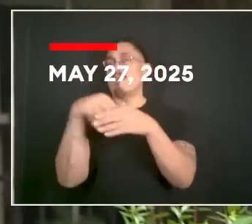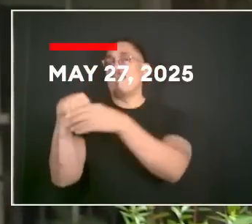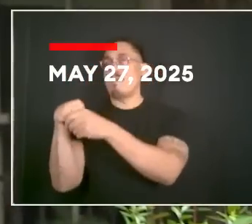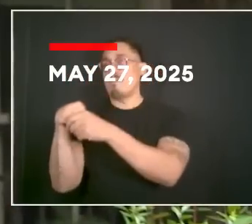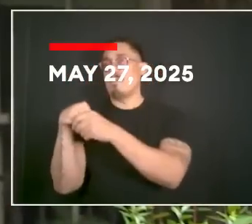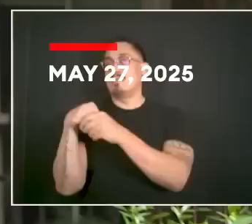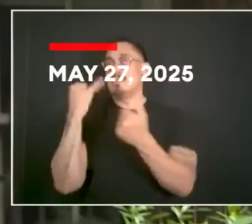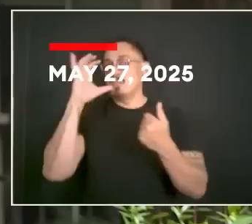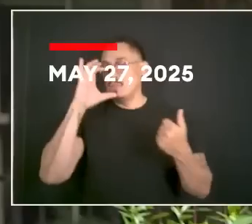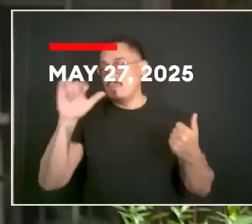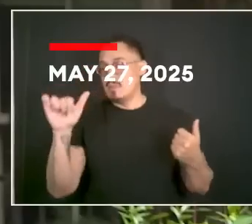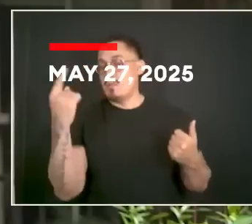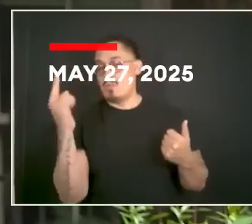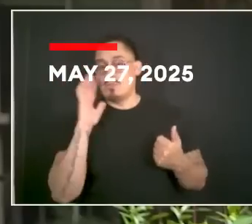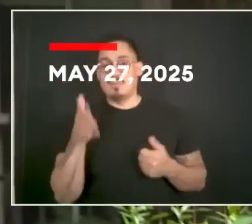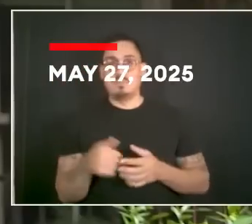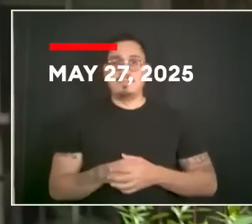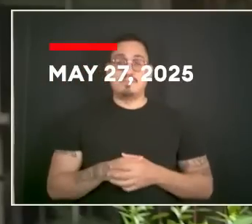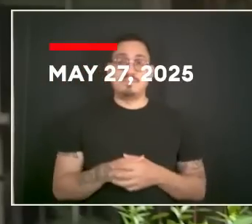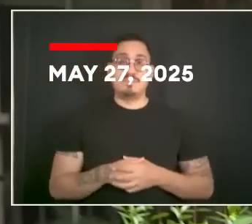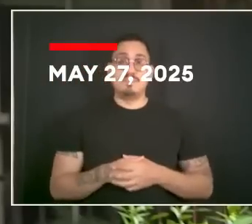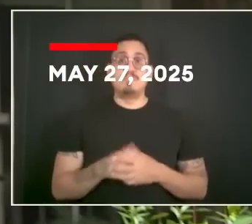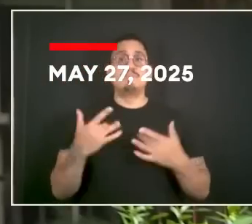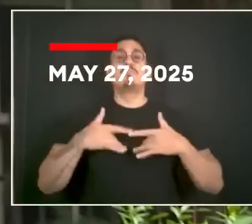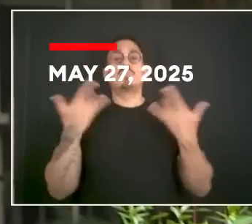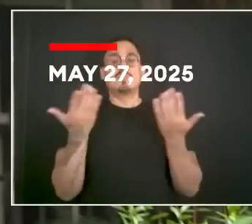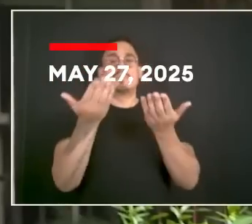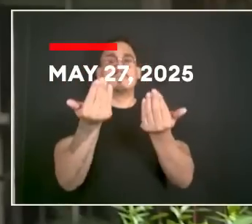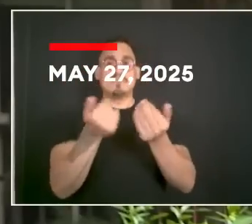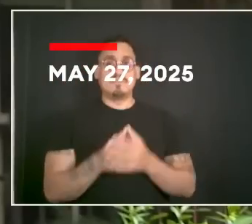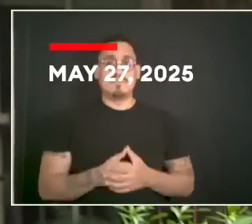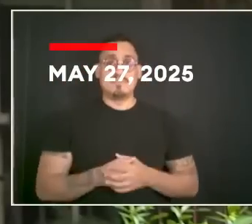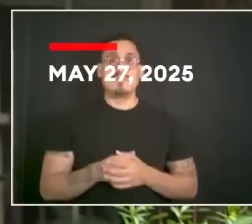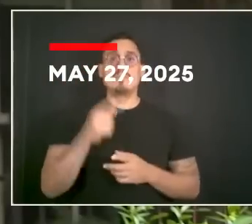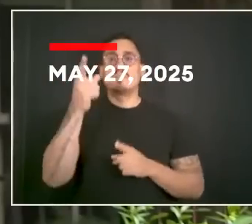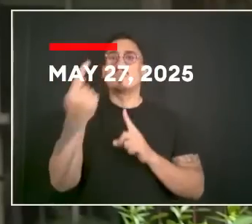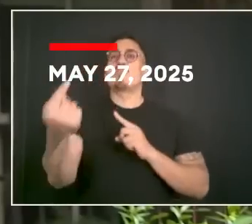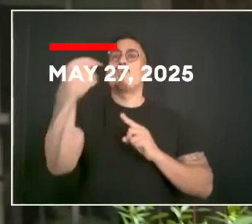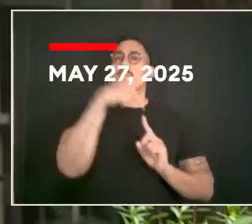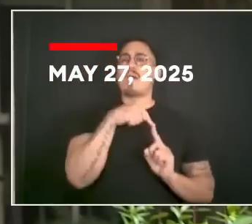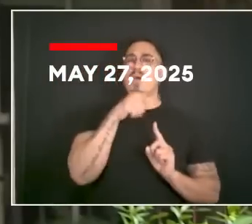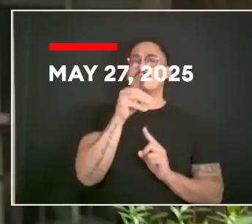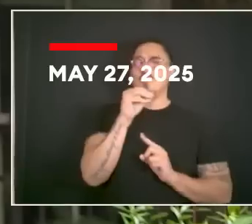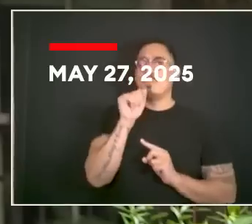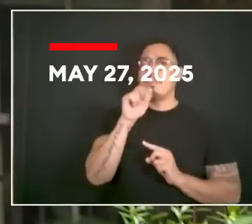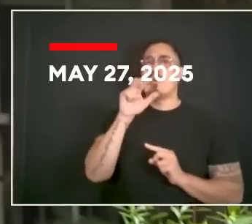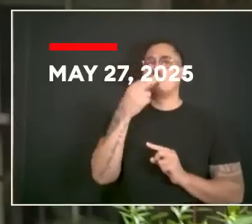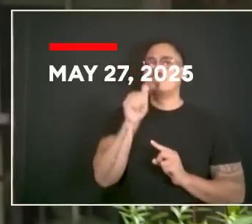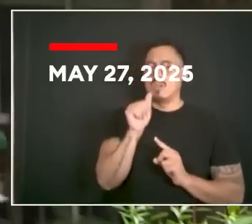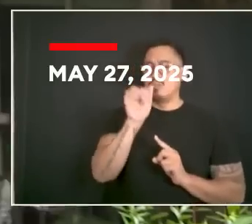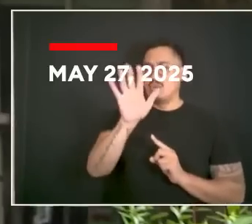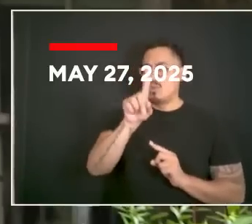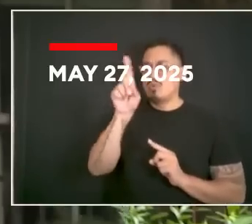Hey, Mr. Mayor, how are you? What's going on? I just wanted to circle back on Marsha and Josie's question. So, you've said you supported the sanctuary city